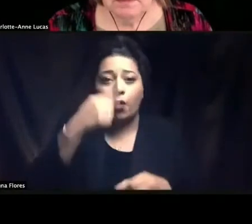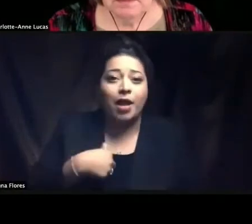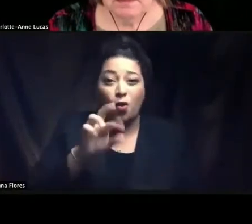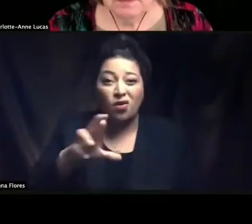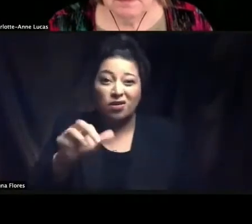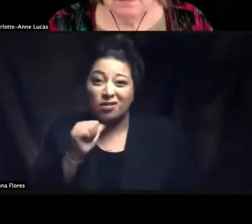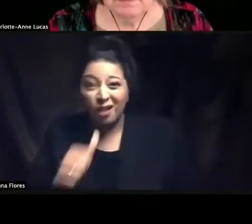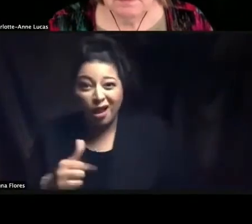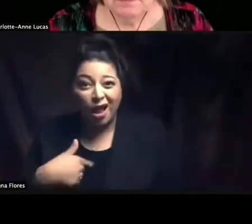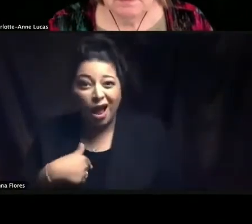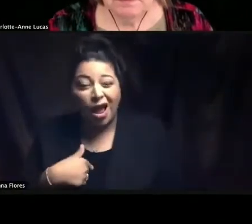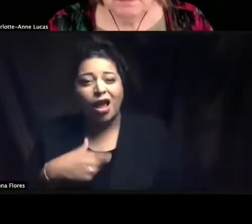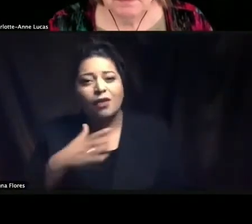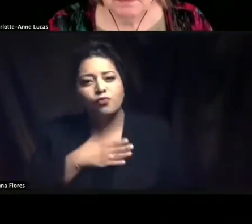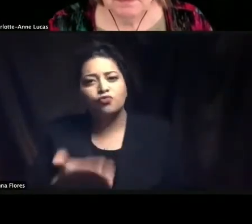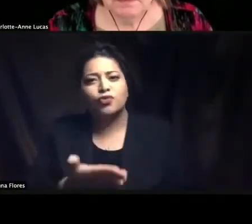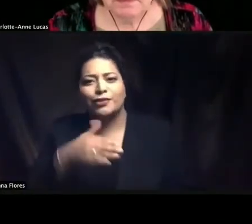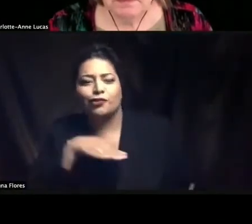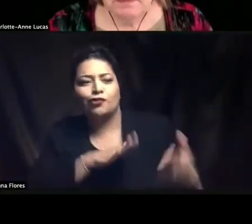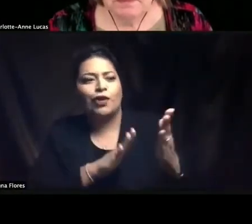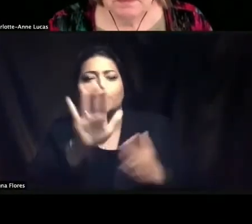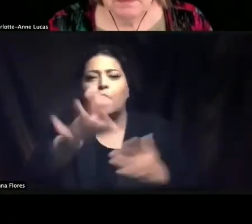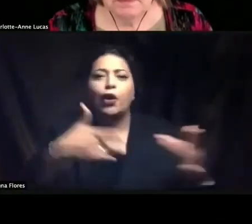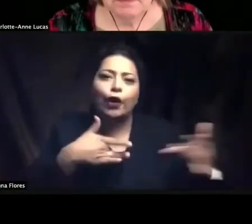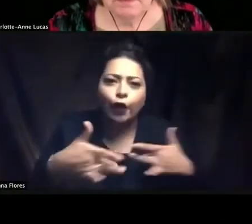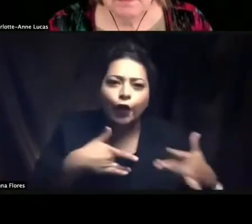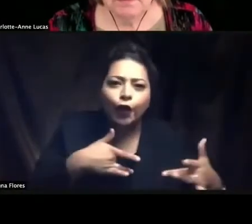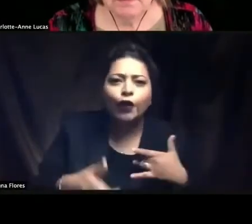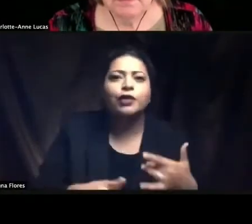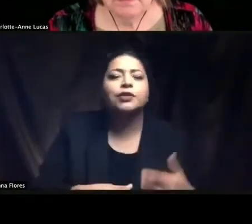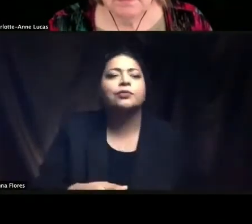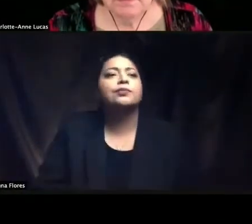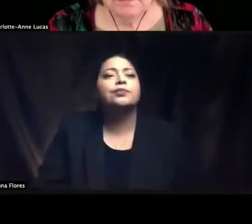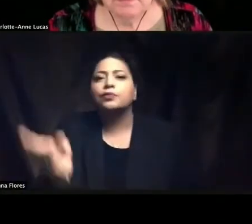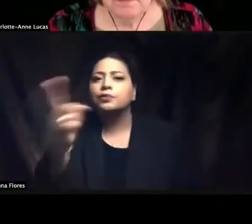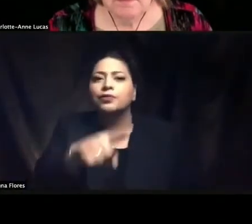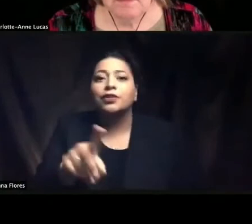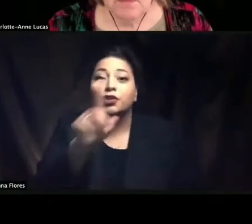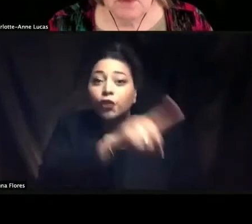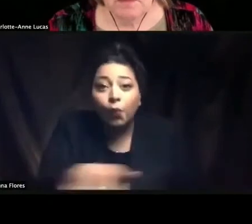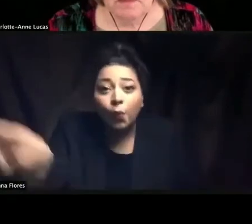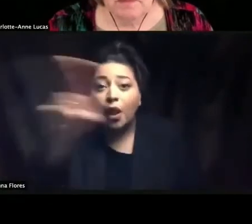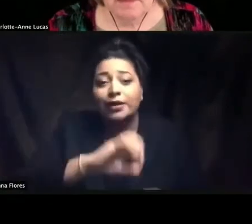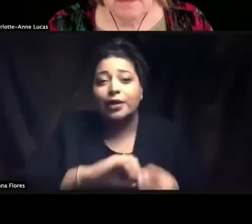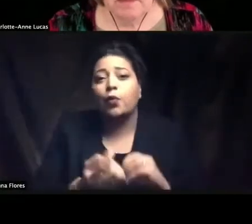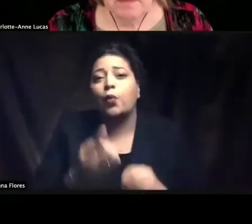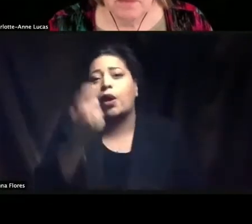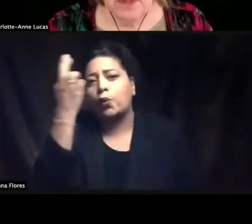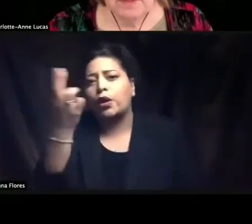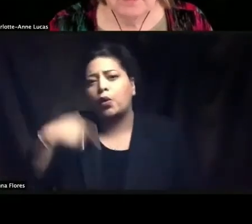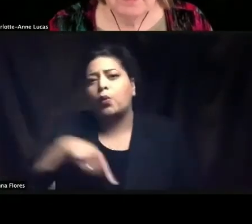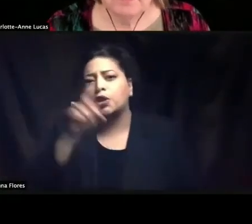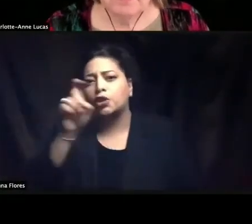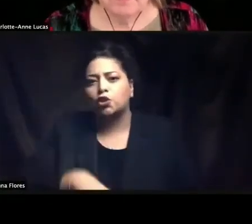address the concerns of the residents. The residents make up the number one reason why we should be in this